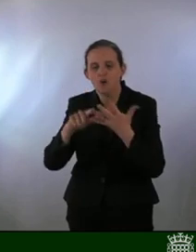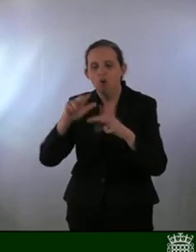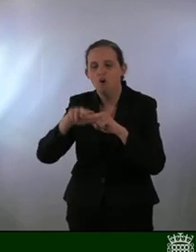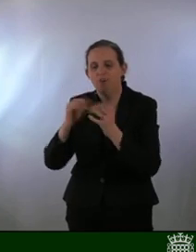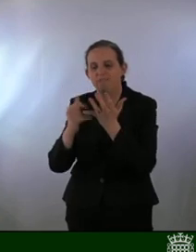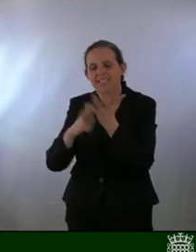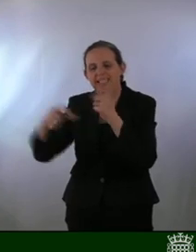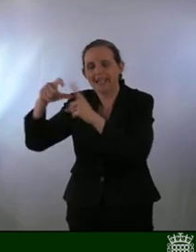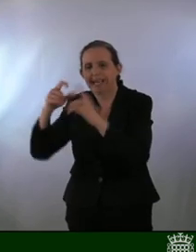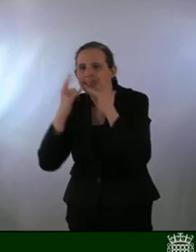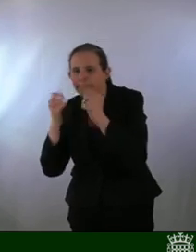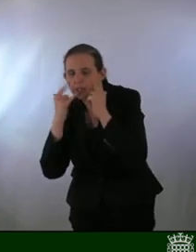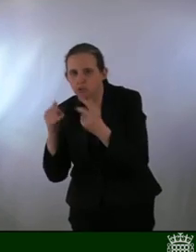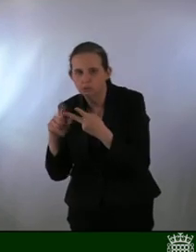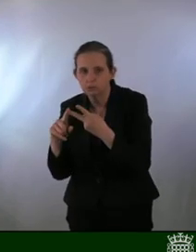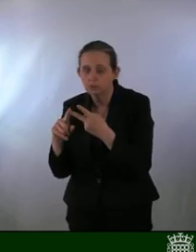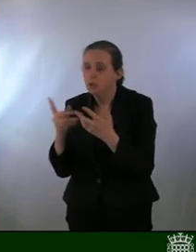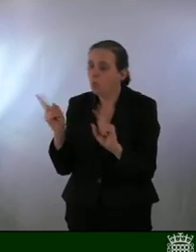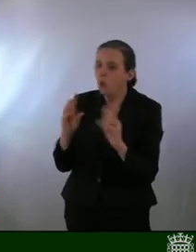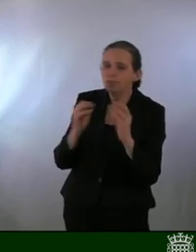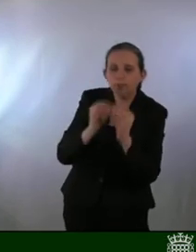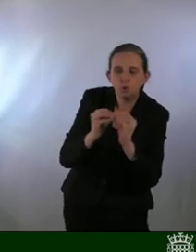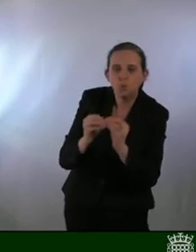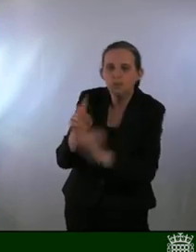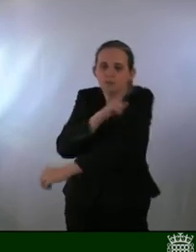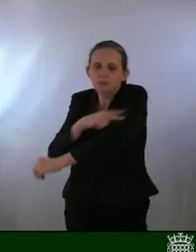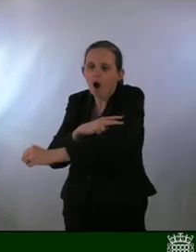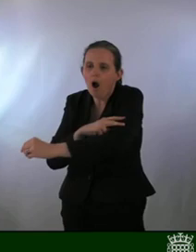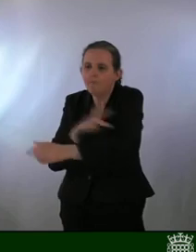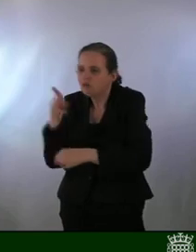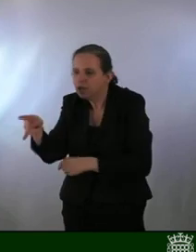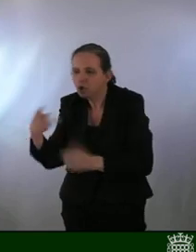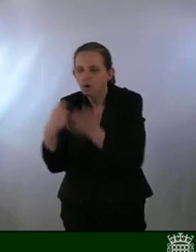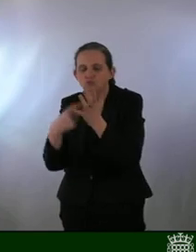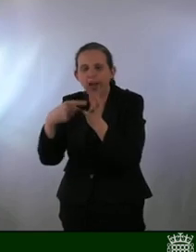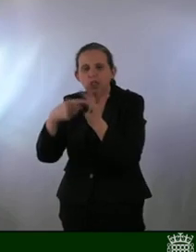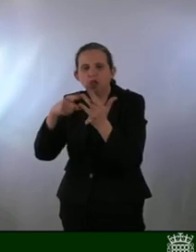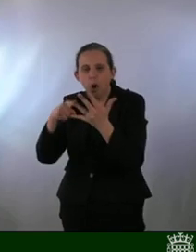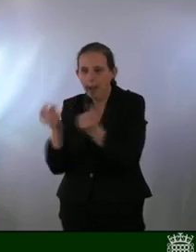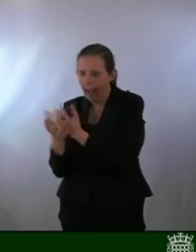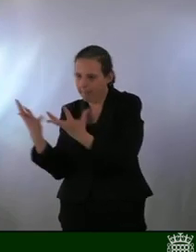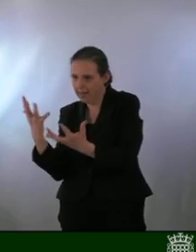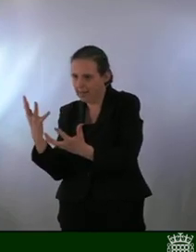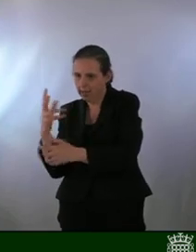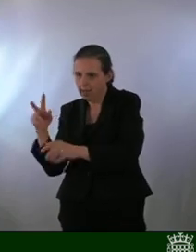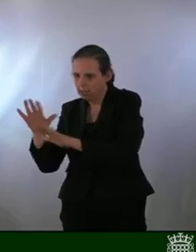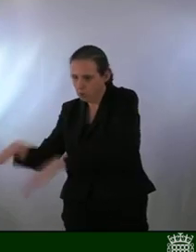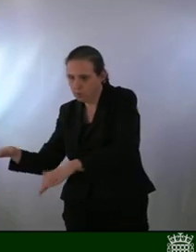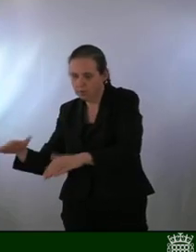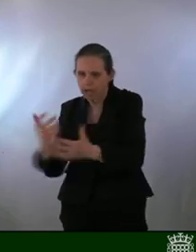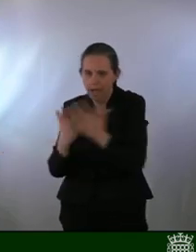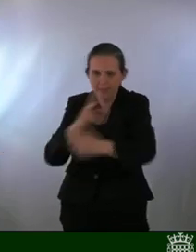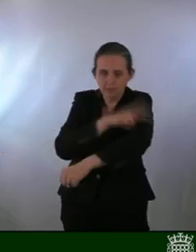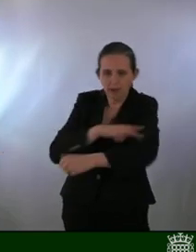were to move to a skeleton service in schools to allow key workers to keep working, how are we to define